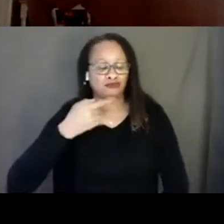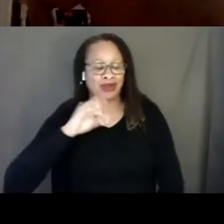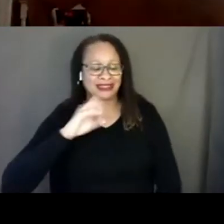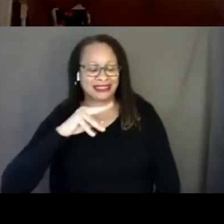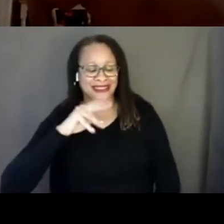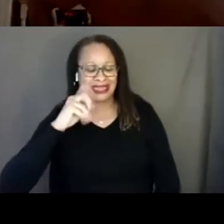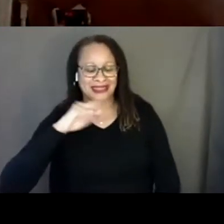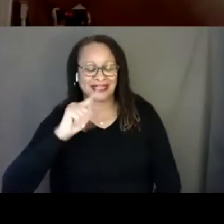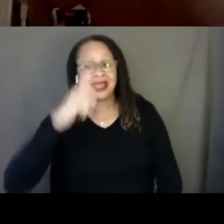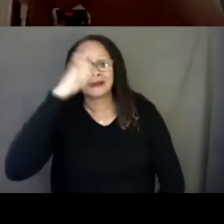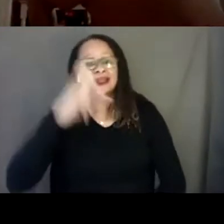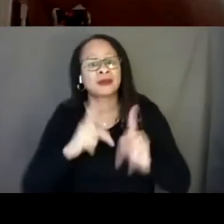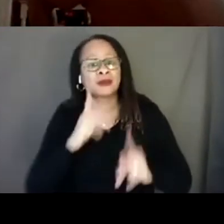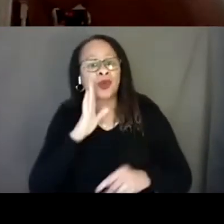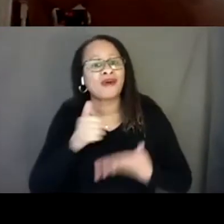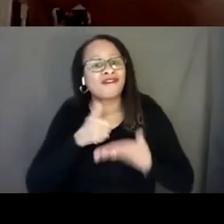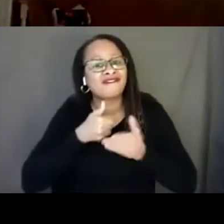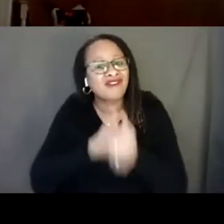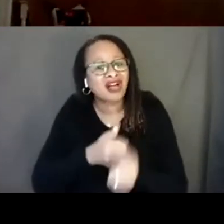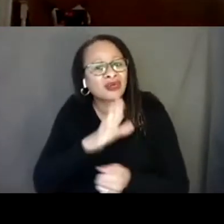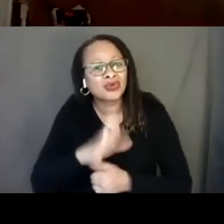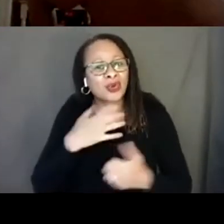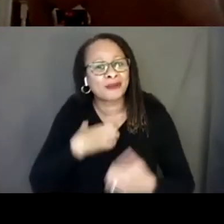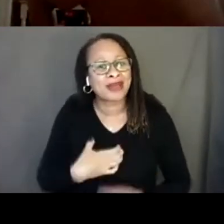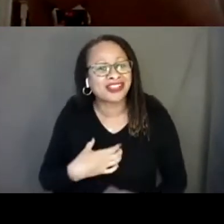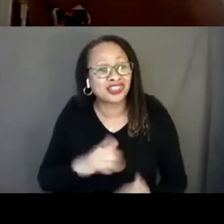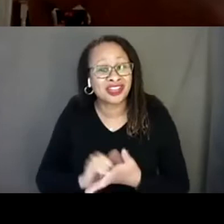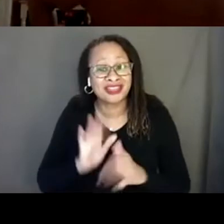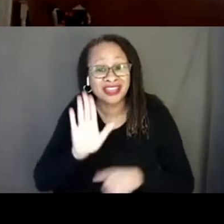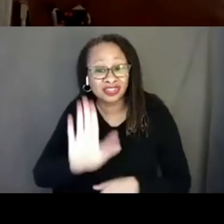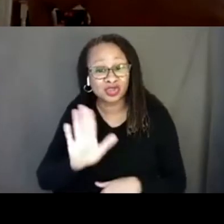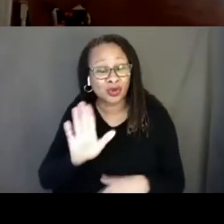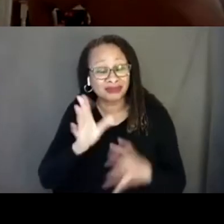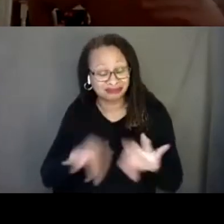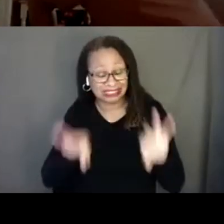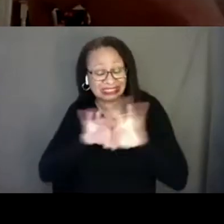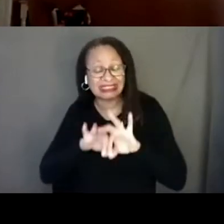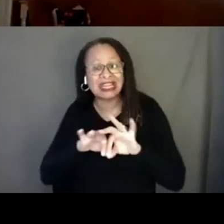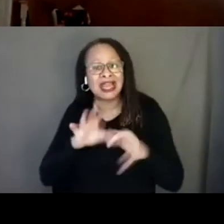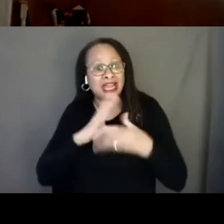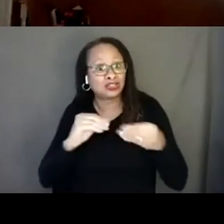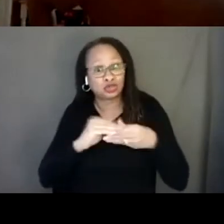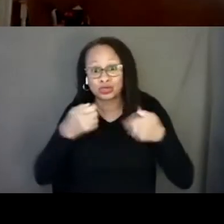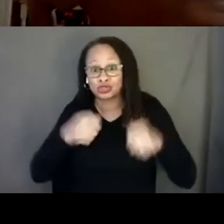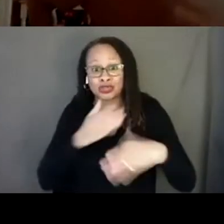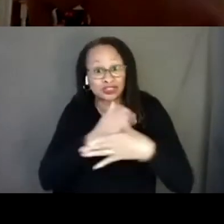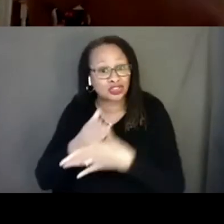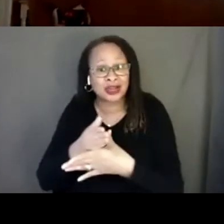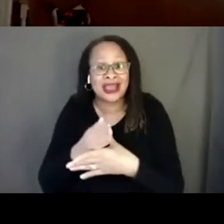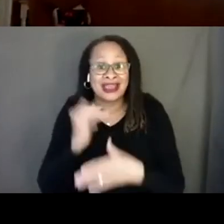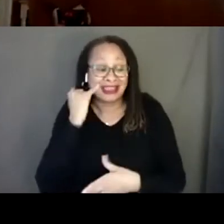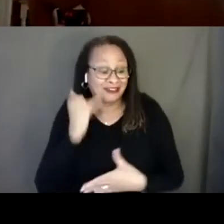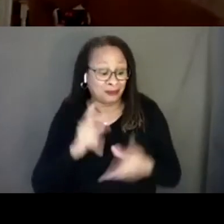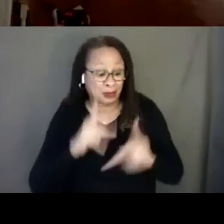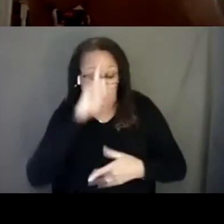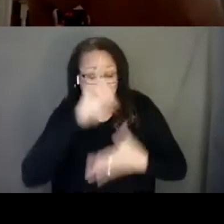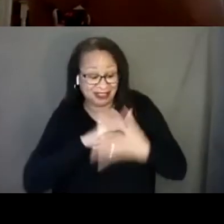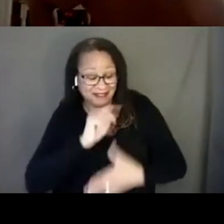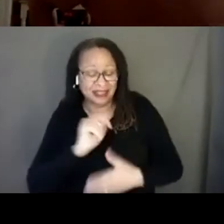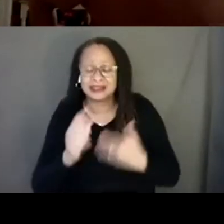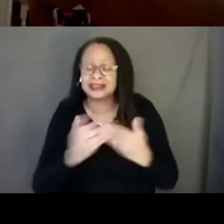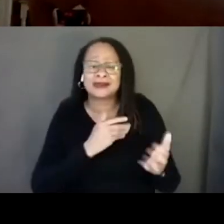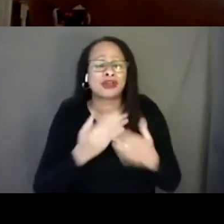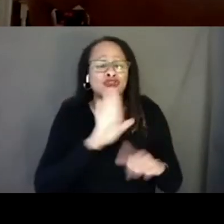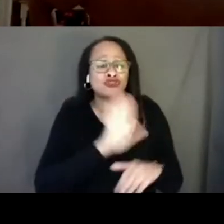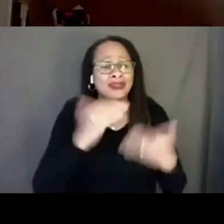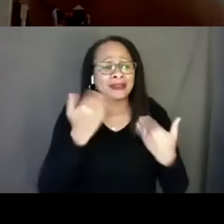follow your passion. And passion is just the key to it all in the stories that you're trying to tell. And if people believe in it, regardless of whatever limitations you